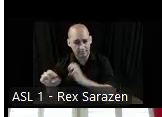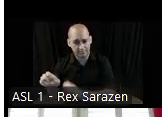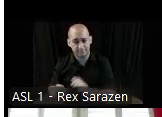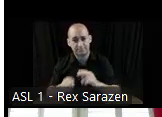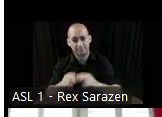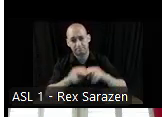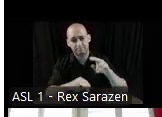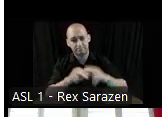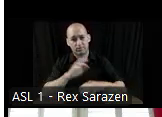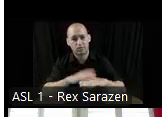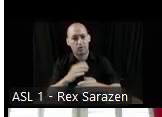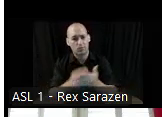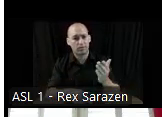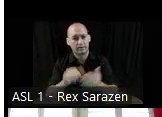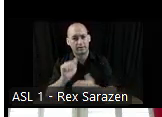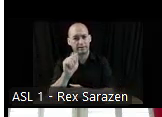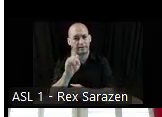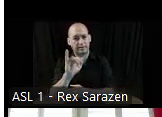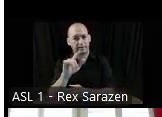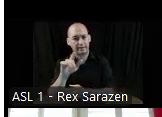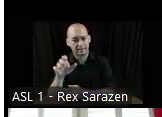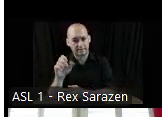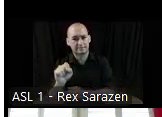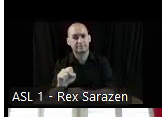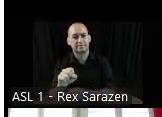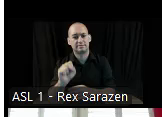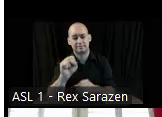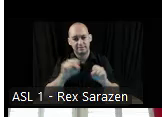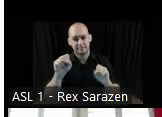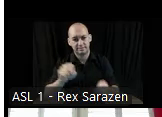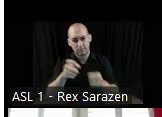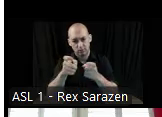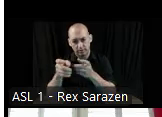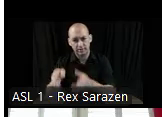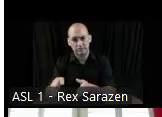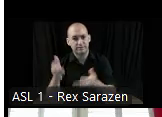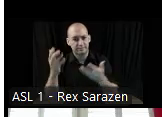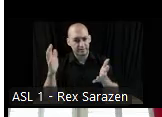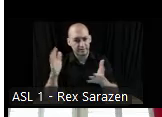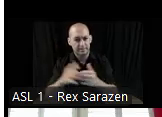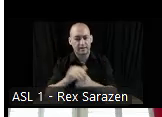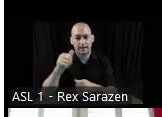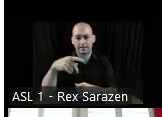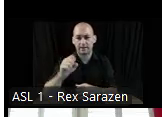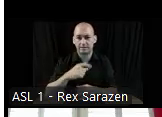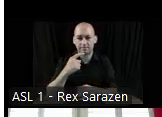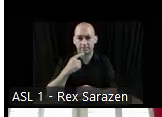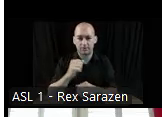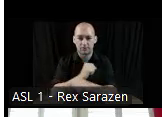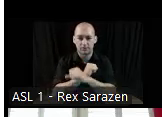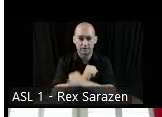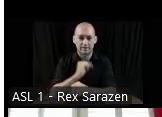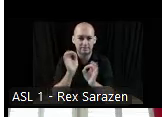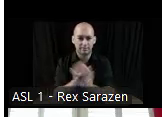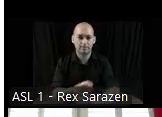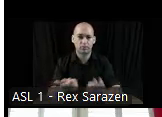what Achilles just said for APS, the system coordination that is done. APS and Public Guardian are critical partners that work